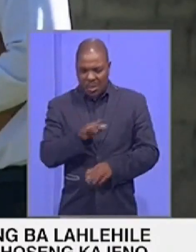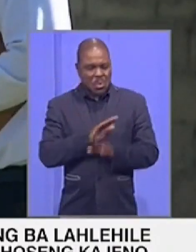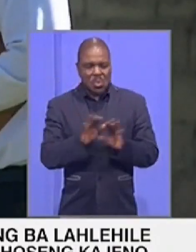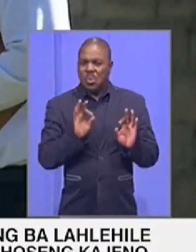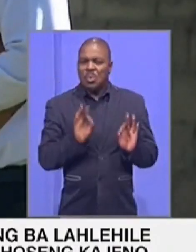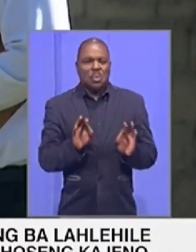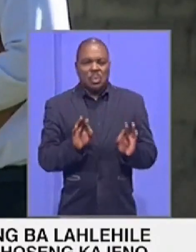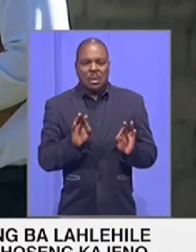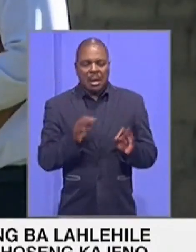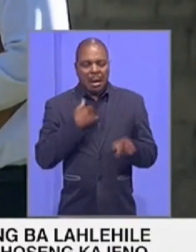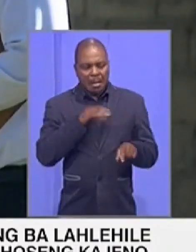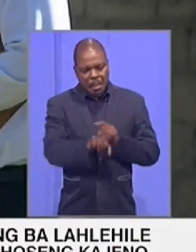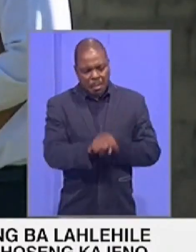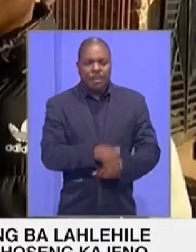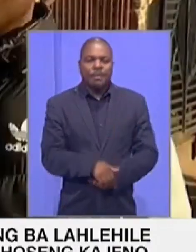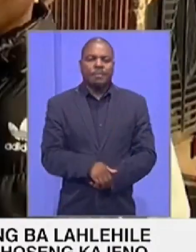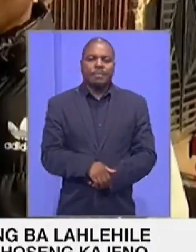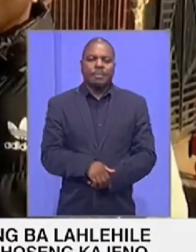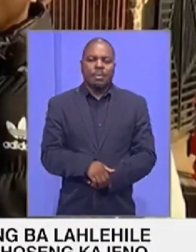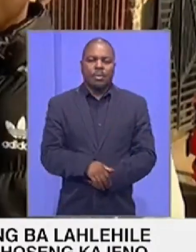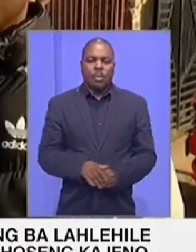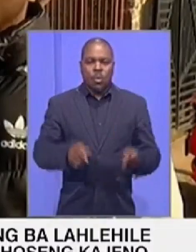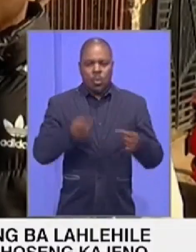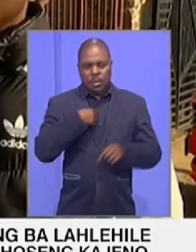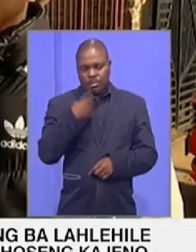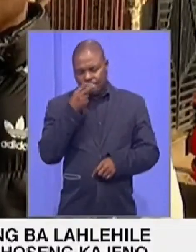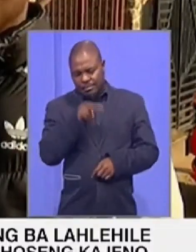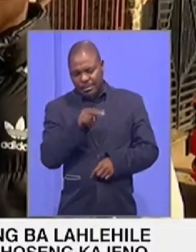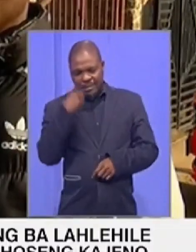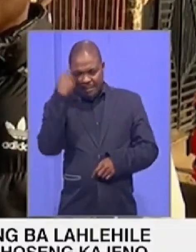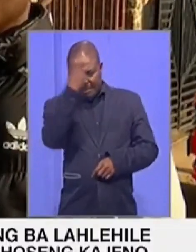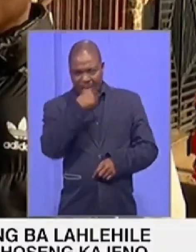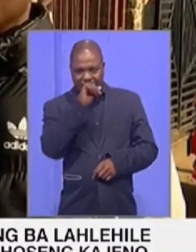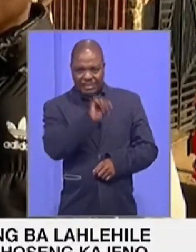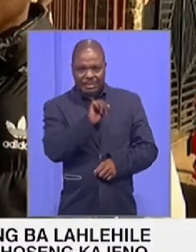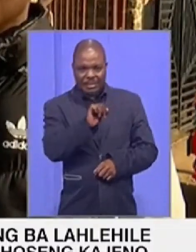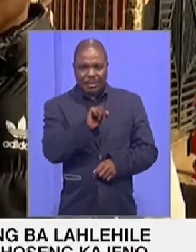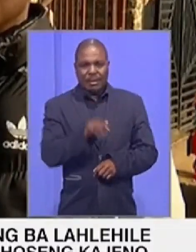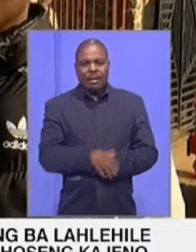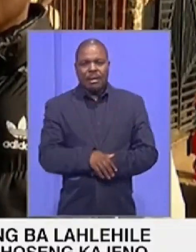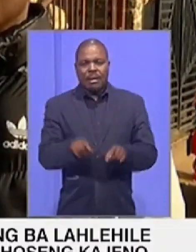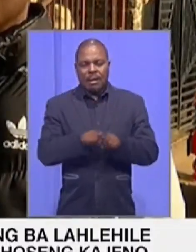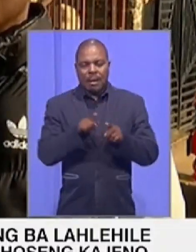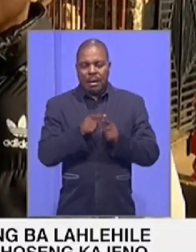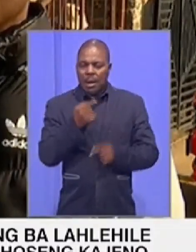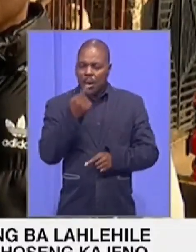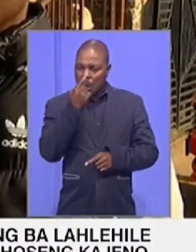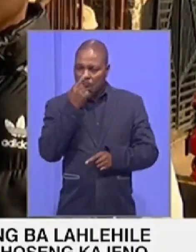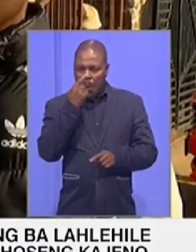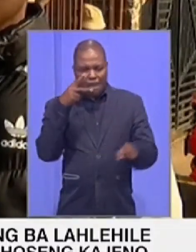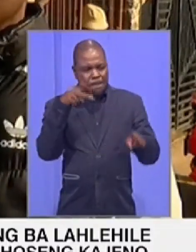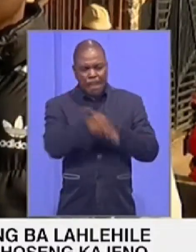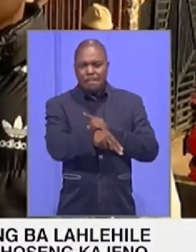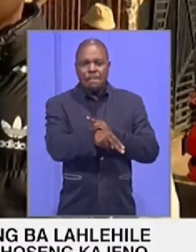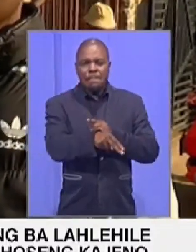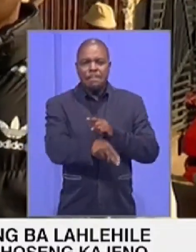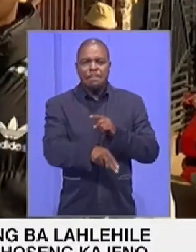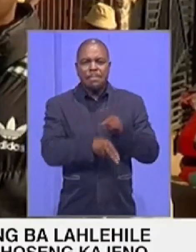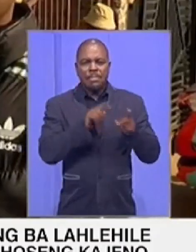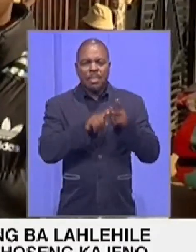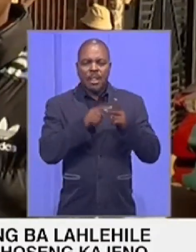space. We saw their faces. They took off nose, I think they cut off